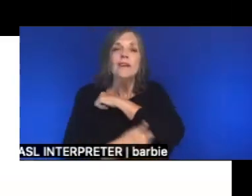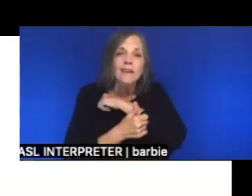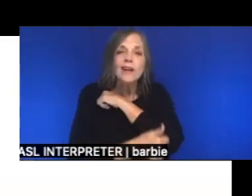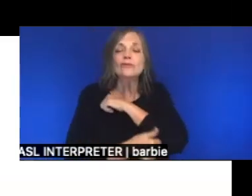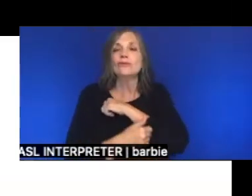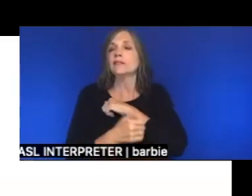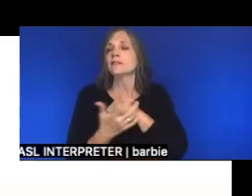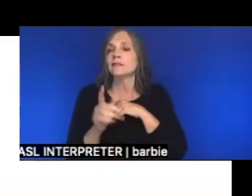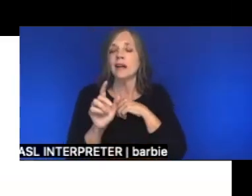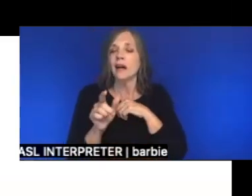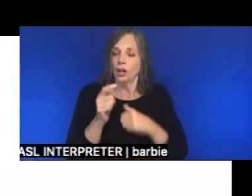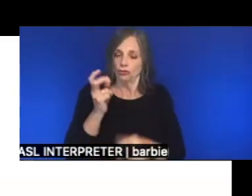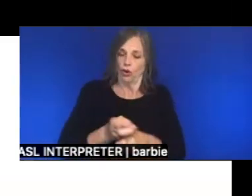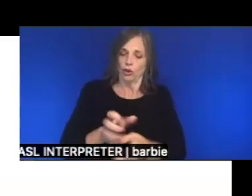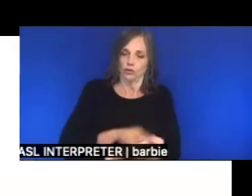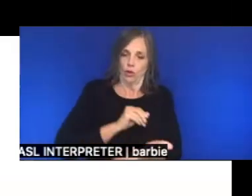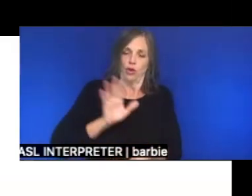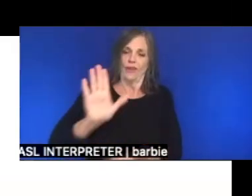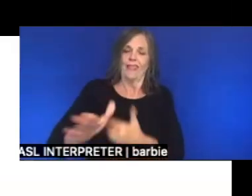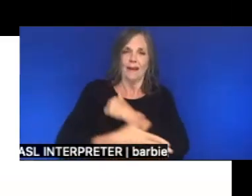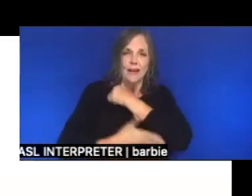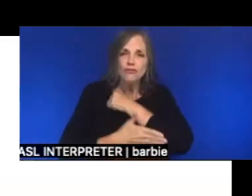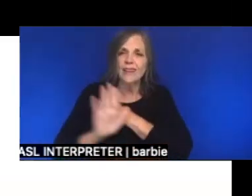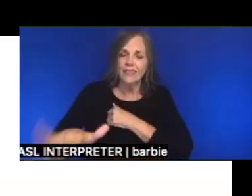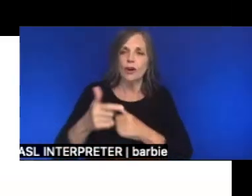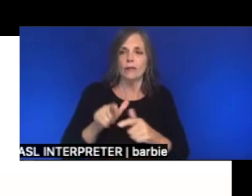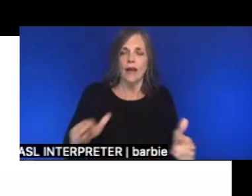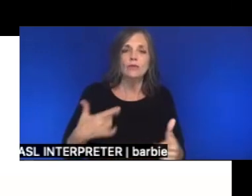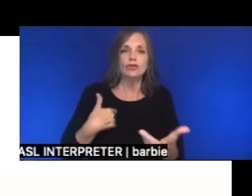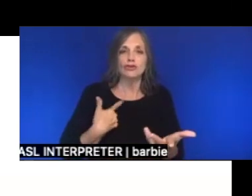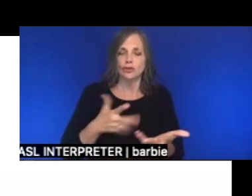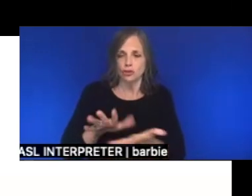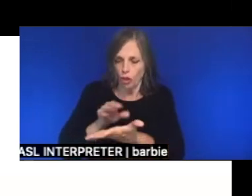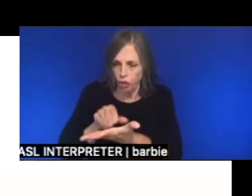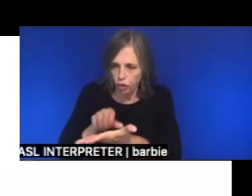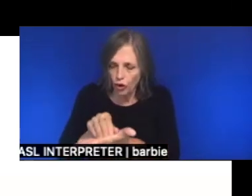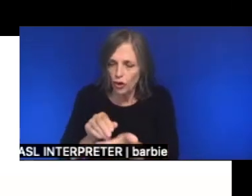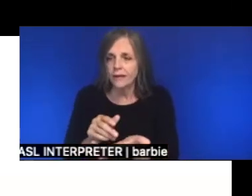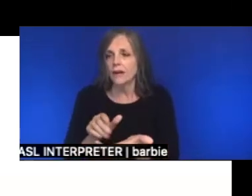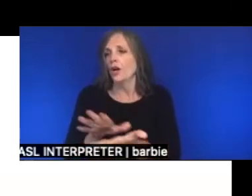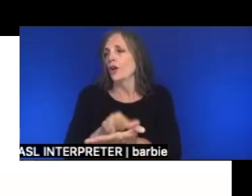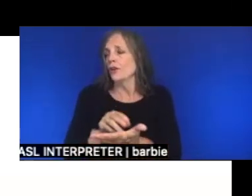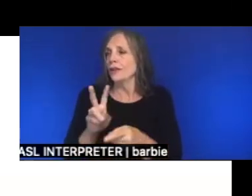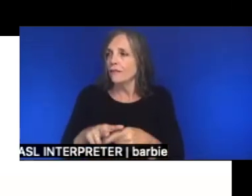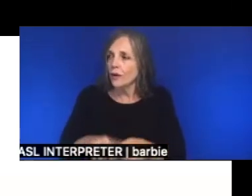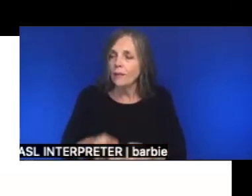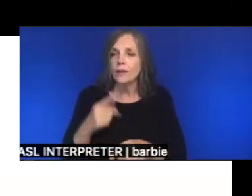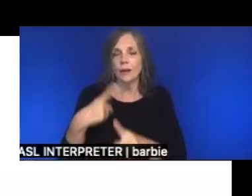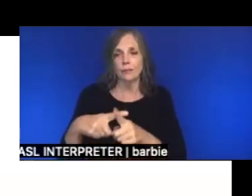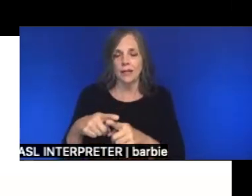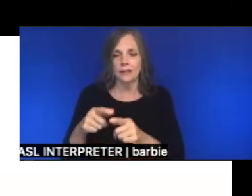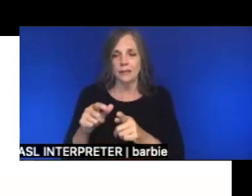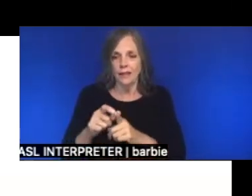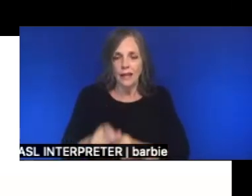hard to learn the language of the country that you're living. And not only the language, and not only the vocabulary, but also the way that it